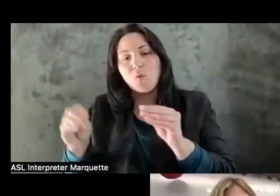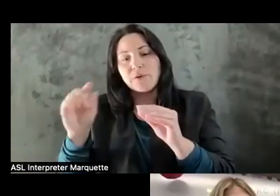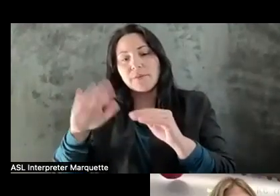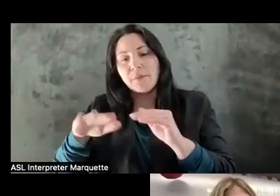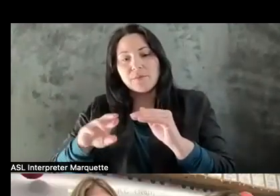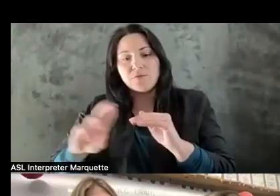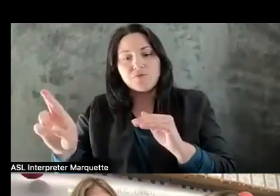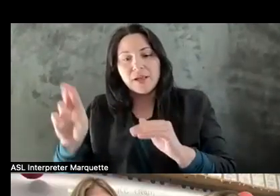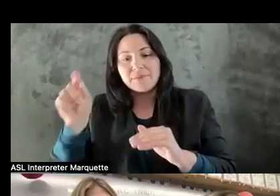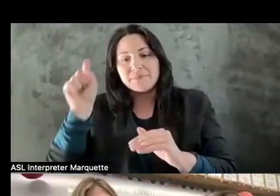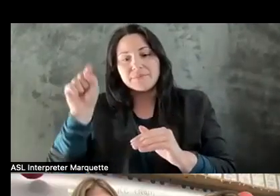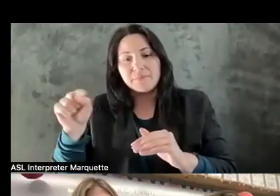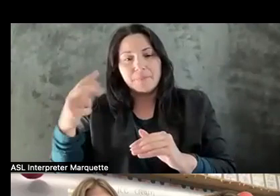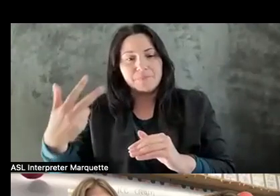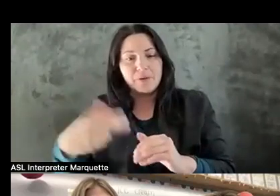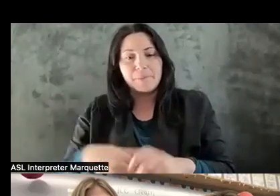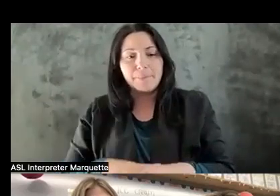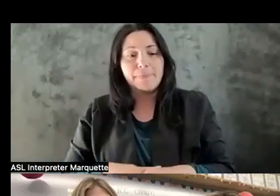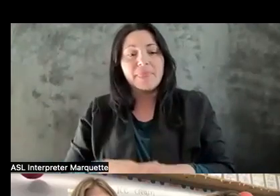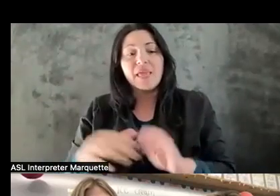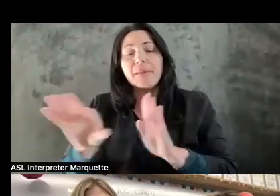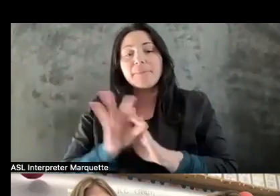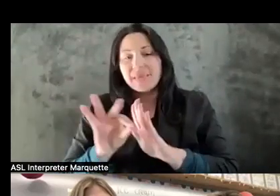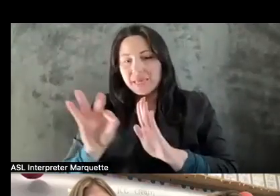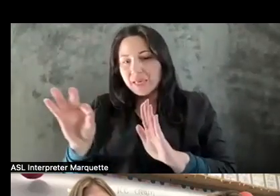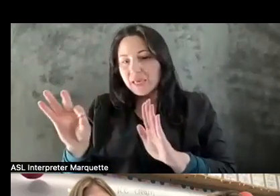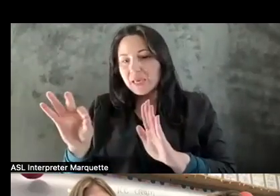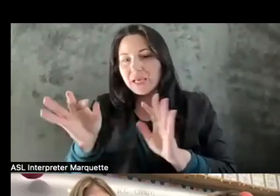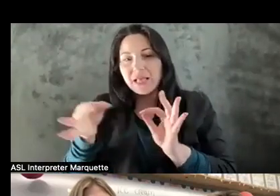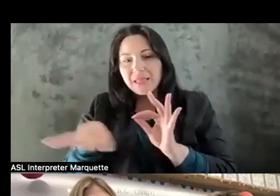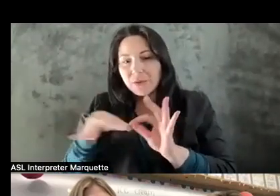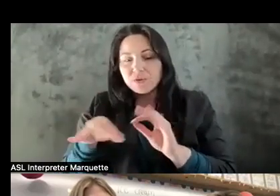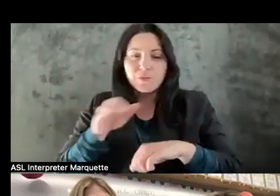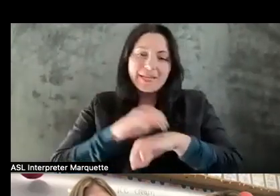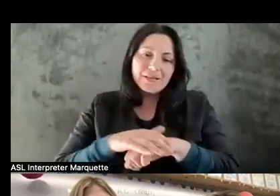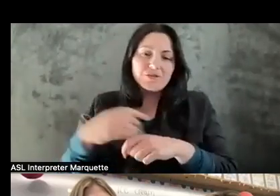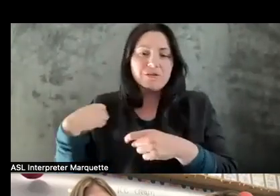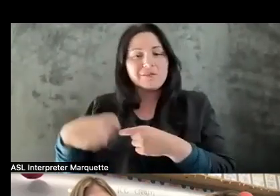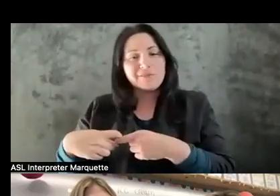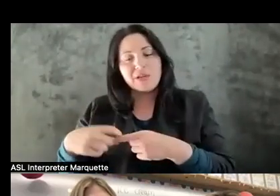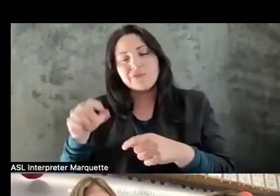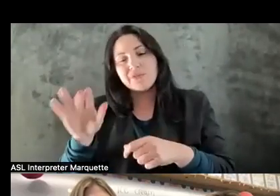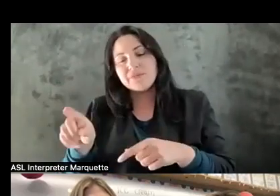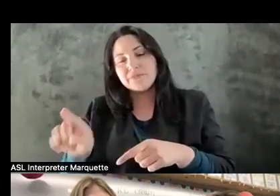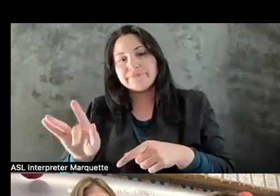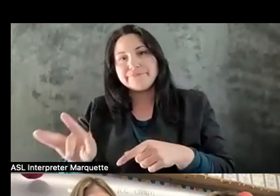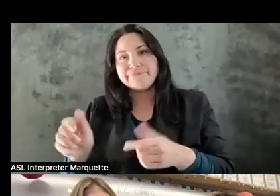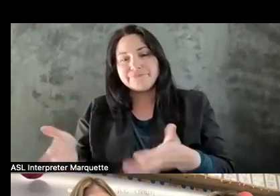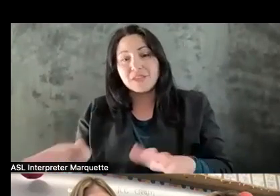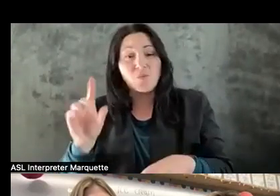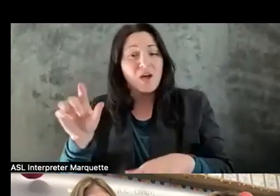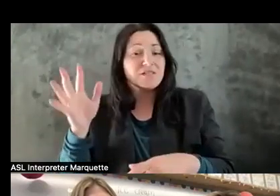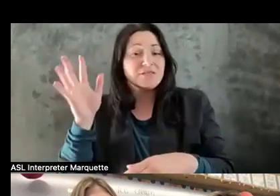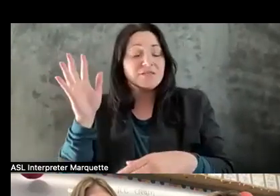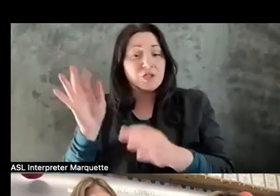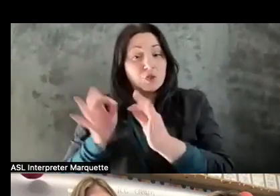screen. Select Language Interpretation, then choose English or Spanish and click Done. If you wish to hear only the interpreter and not